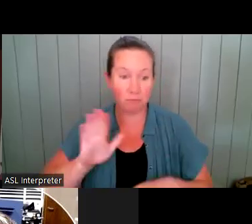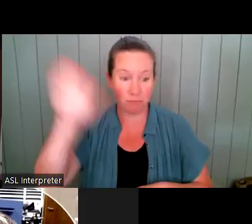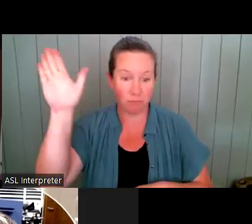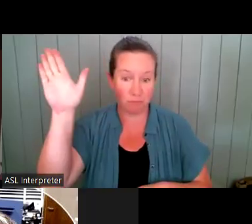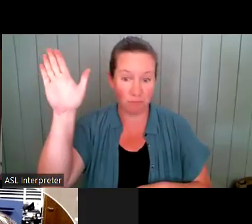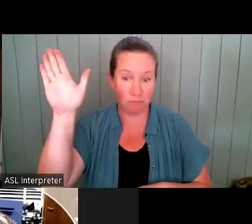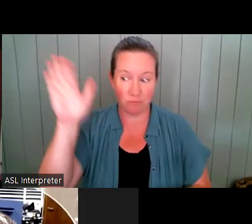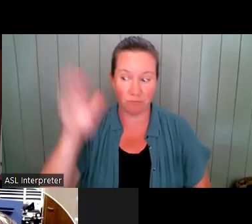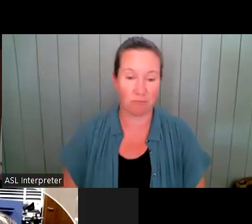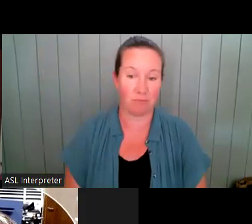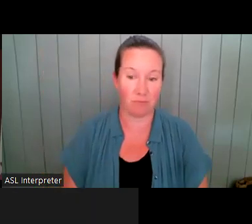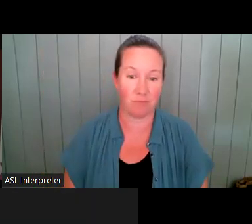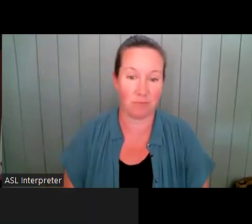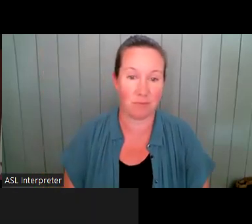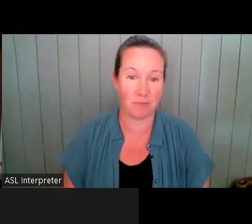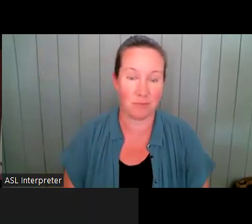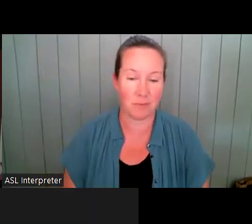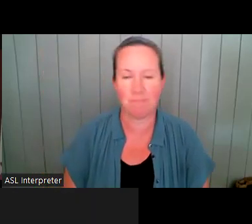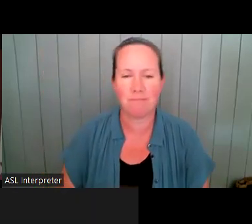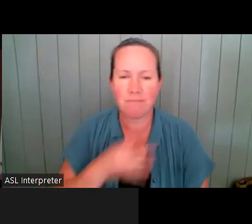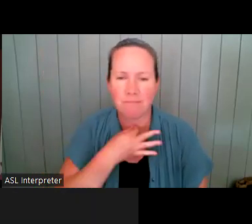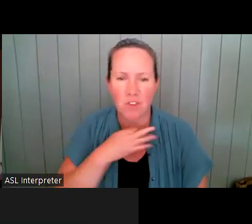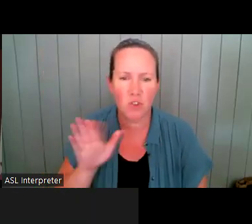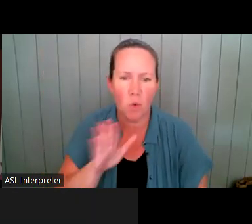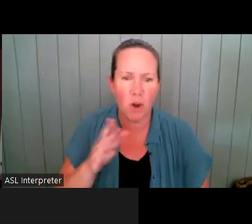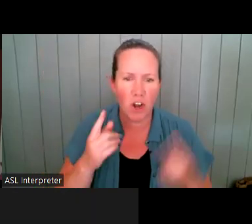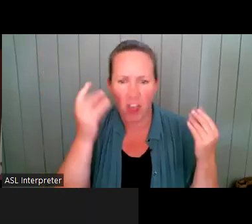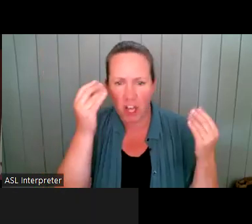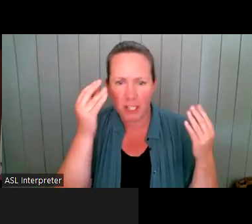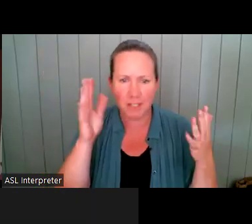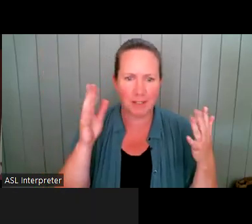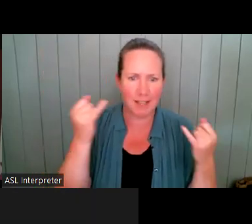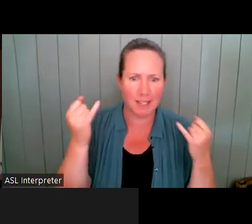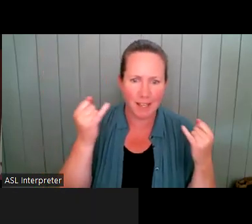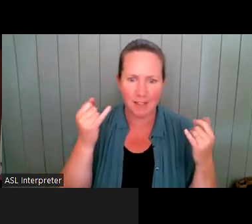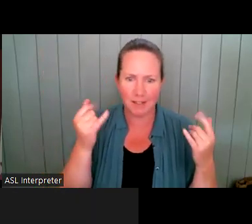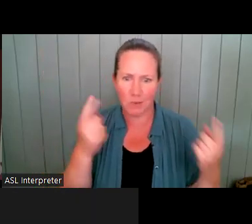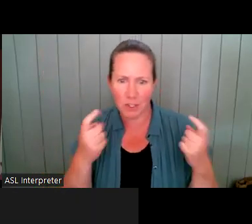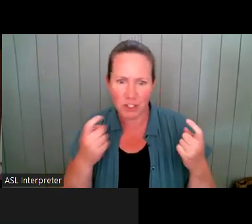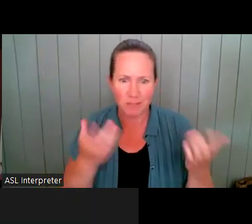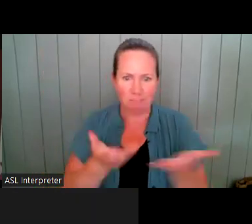and we'd love to hear sort of your thoughts about what we've been talking about so far.